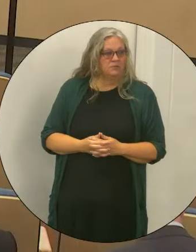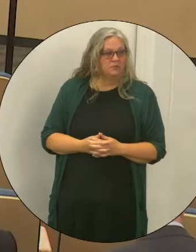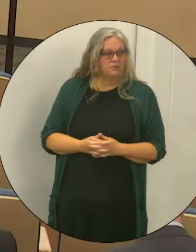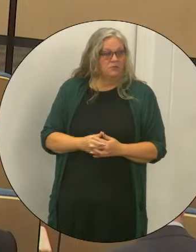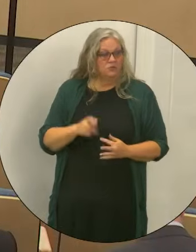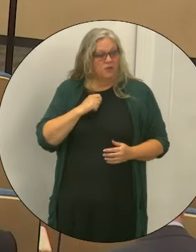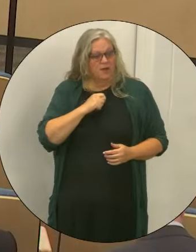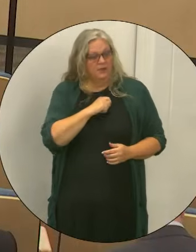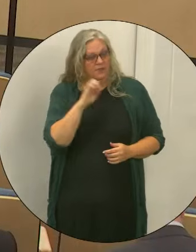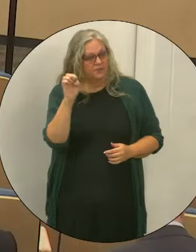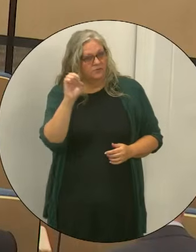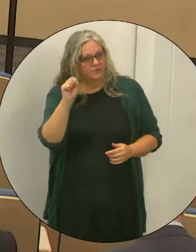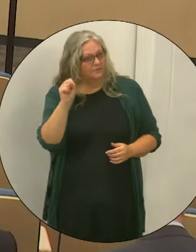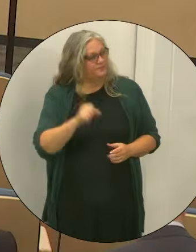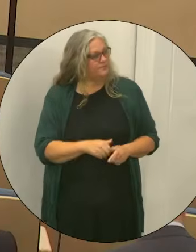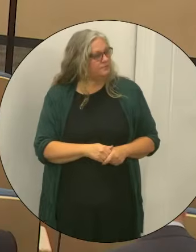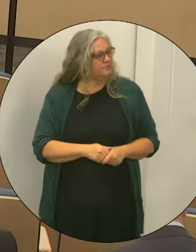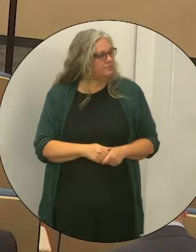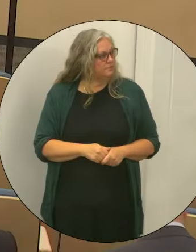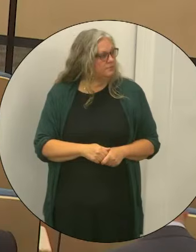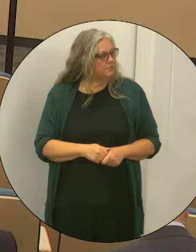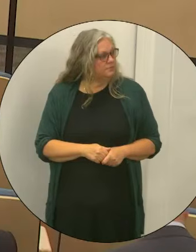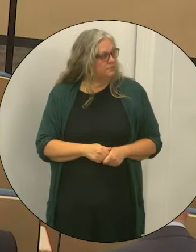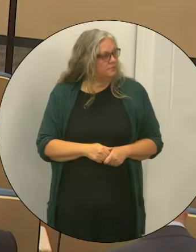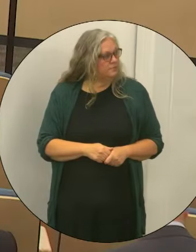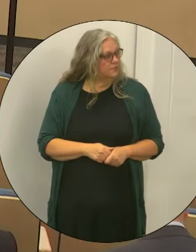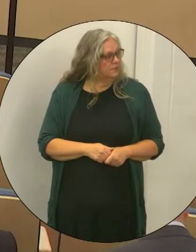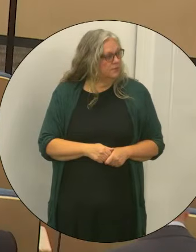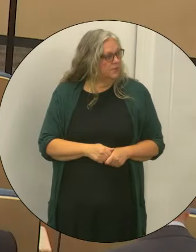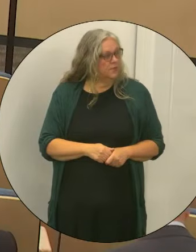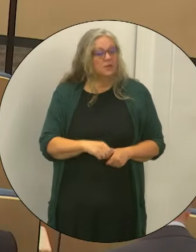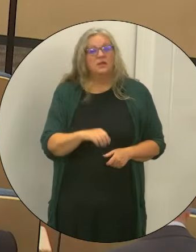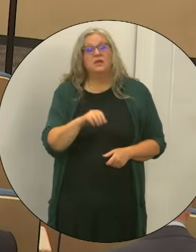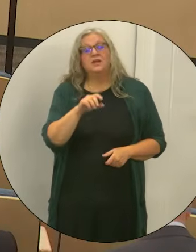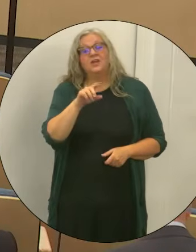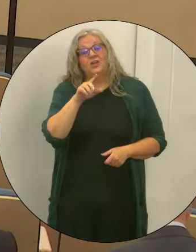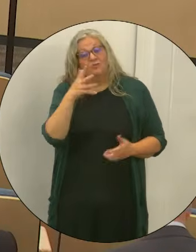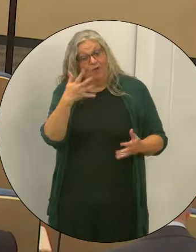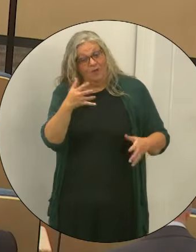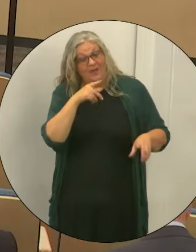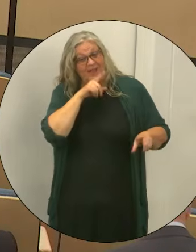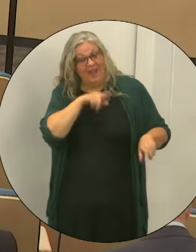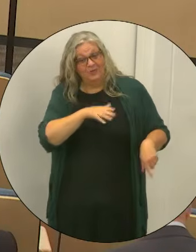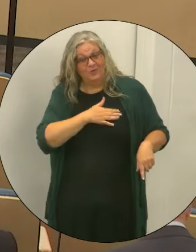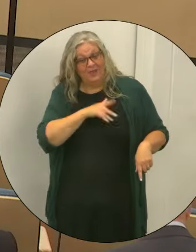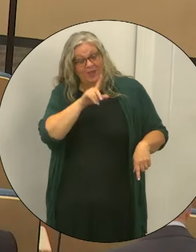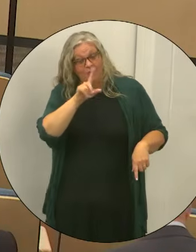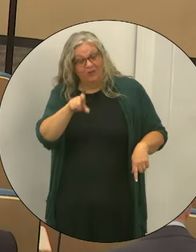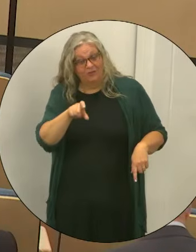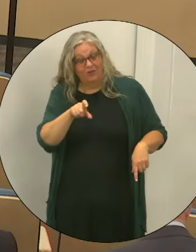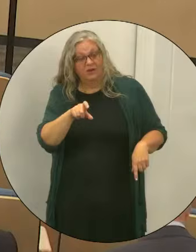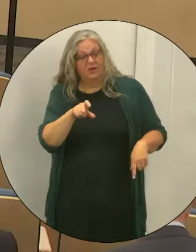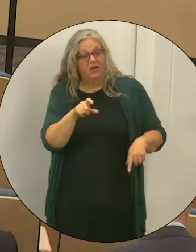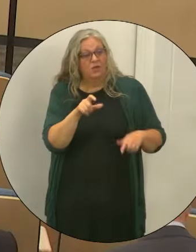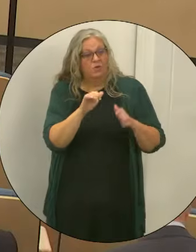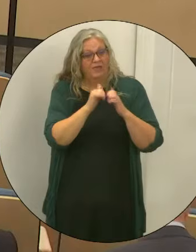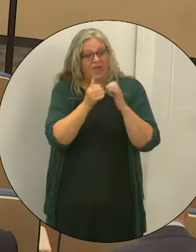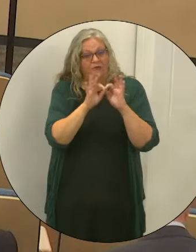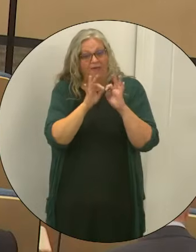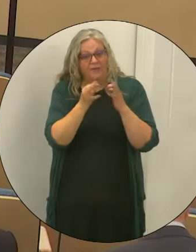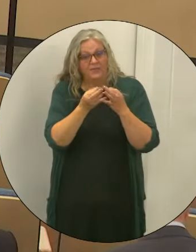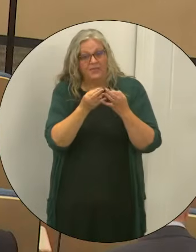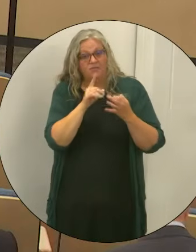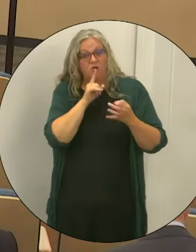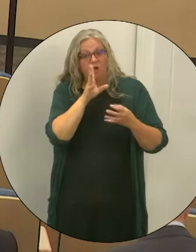Trustee Esparza Stofferkin. Actually, Dr. Scavella, you answered a question of mine with how families are